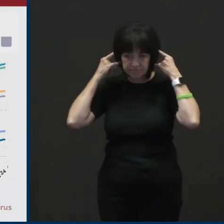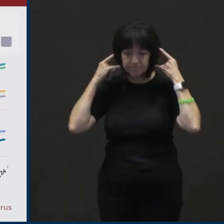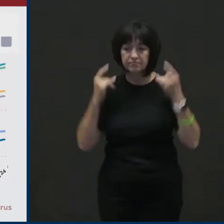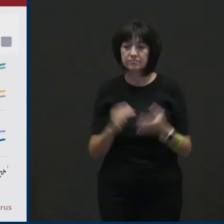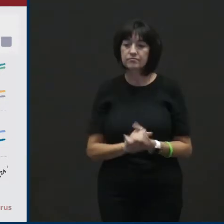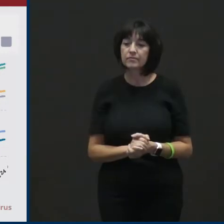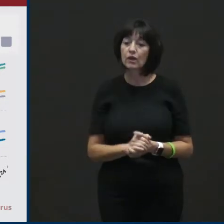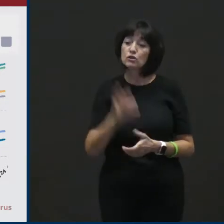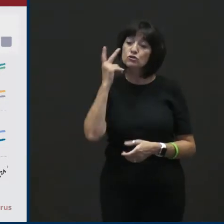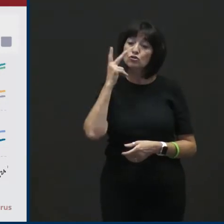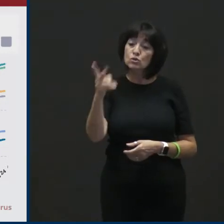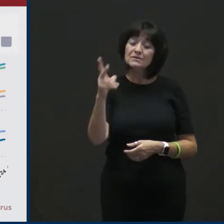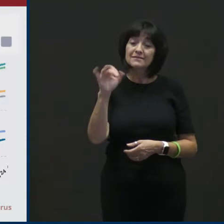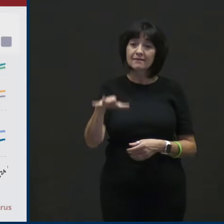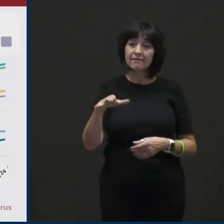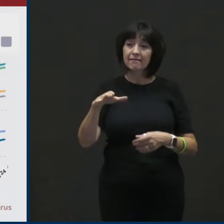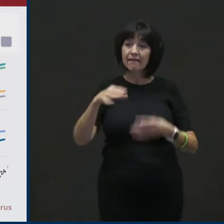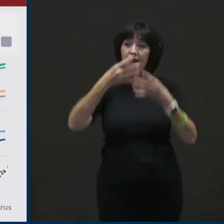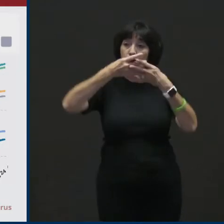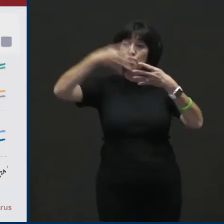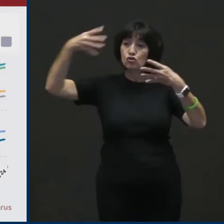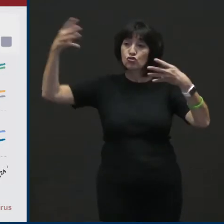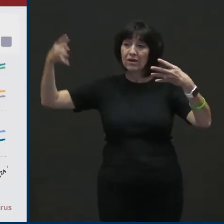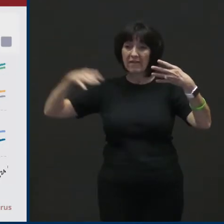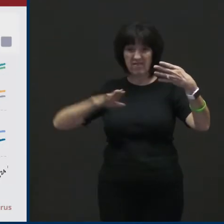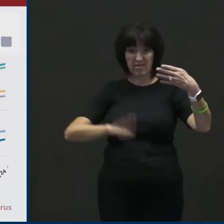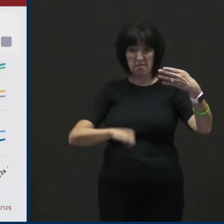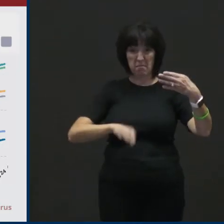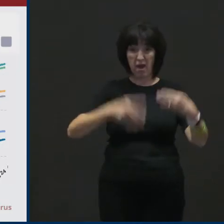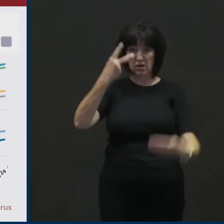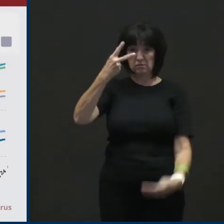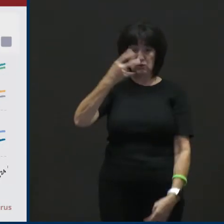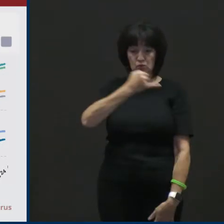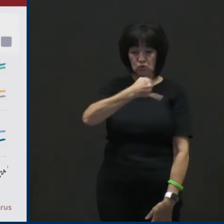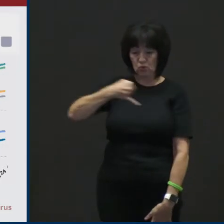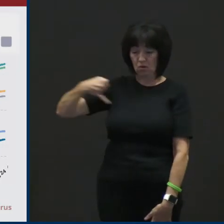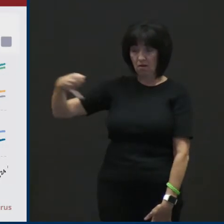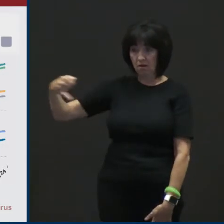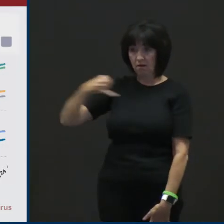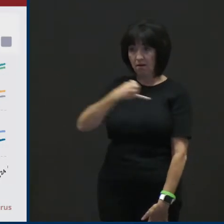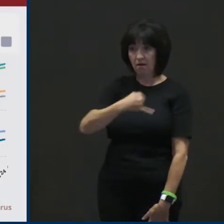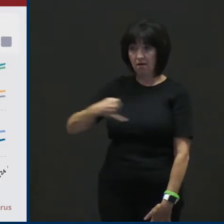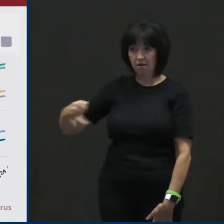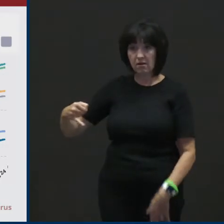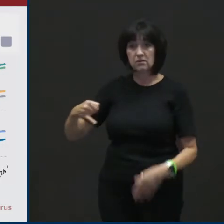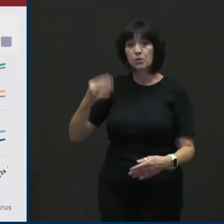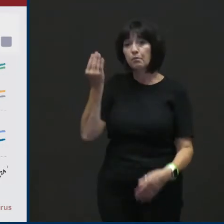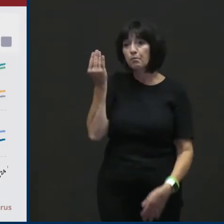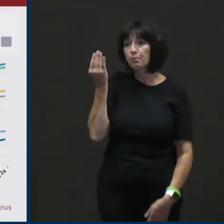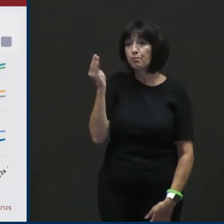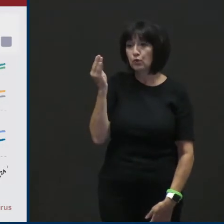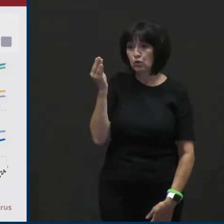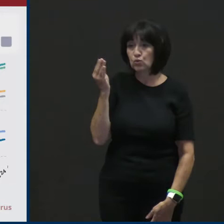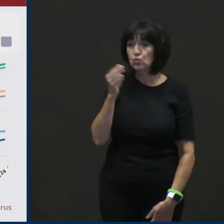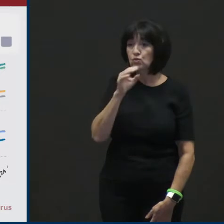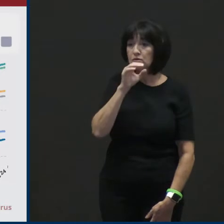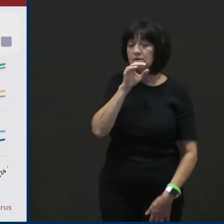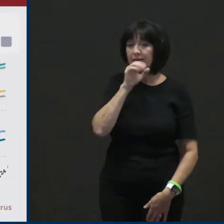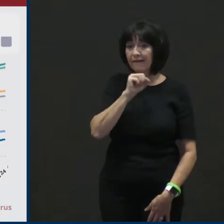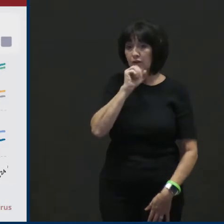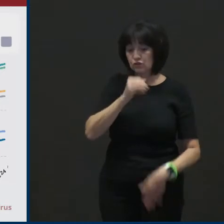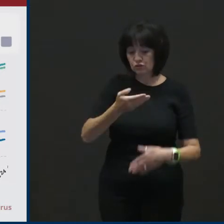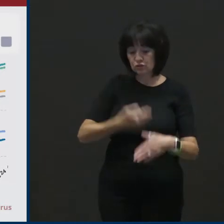two lines are our youngest Delawareans. So the blue are kids ages birth to